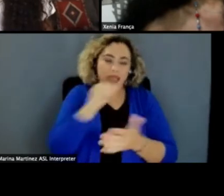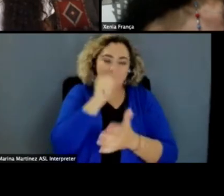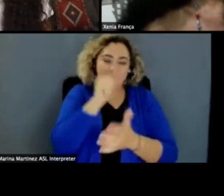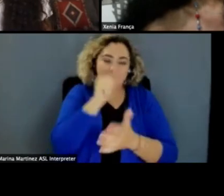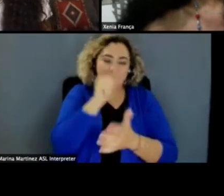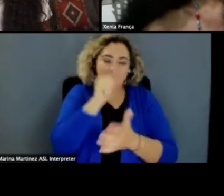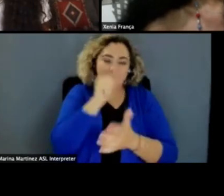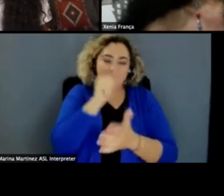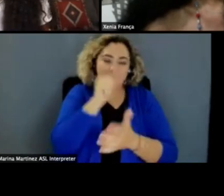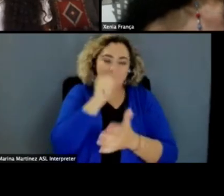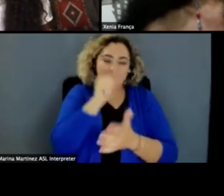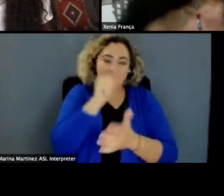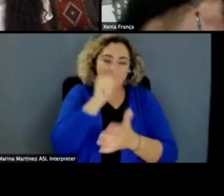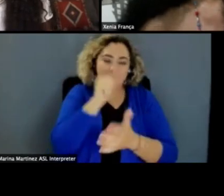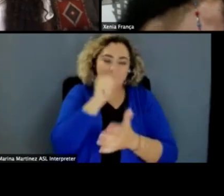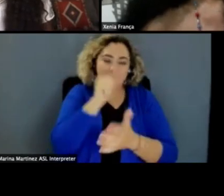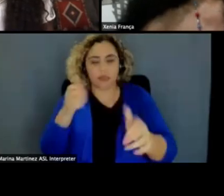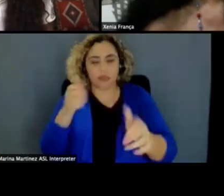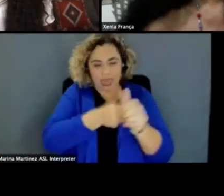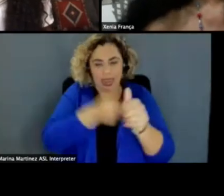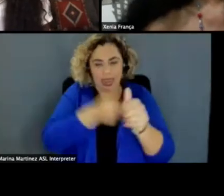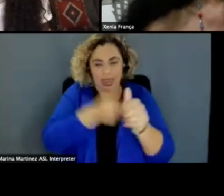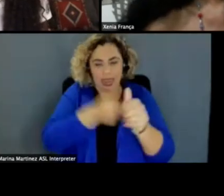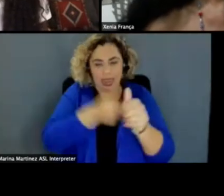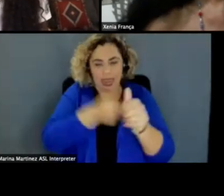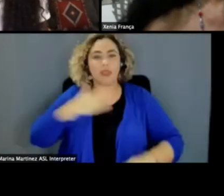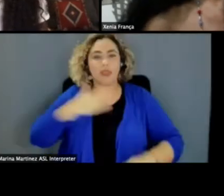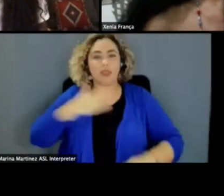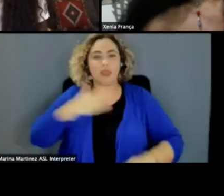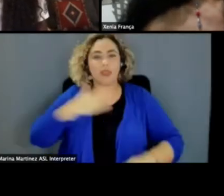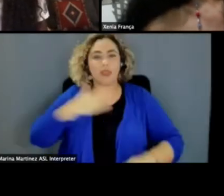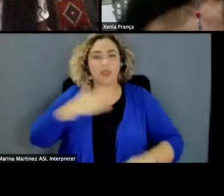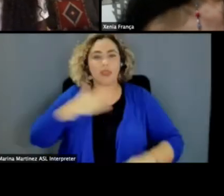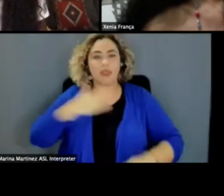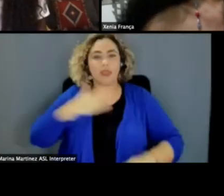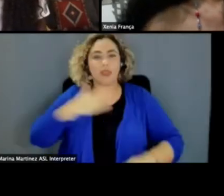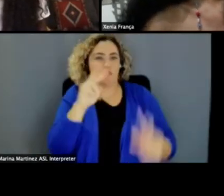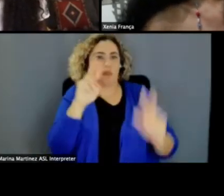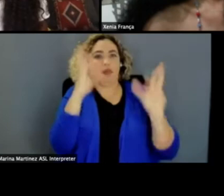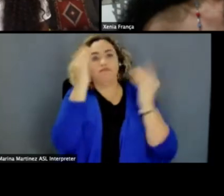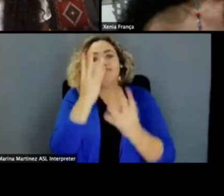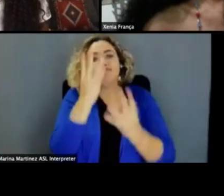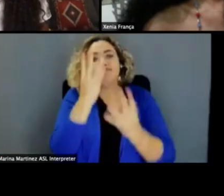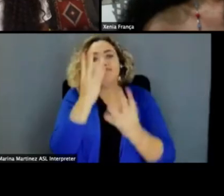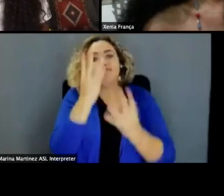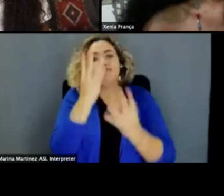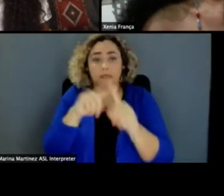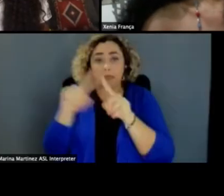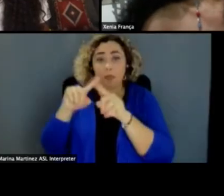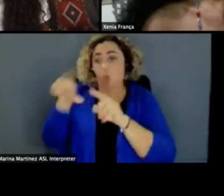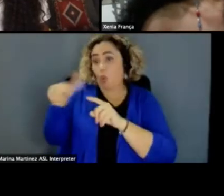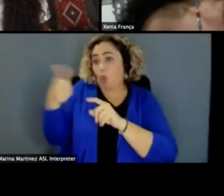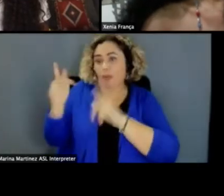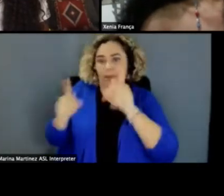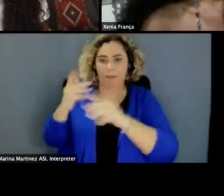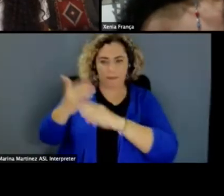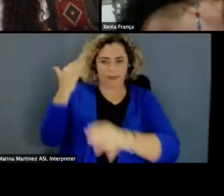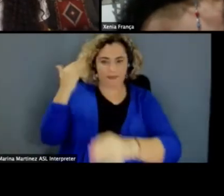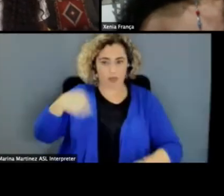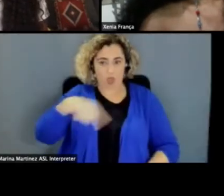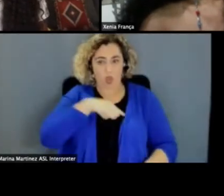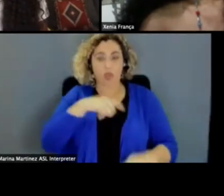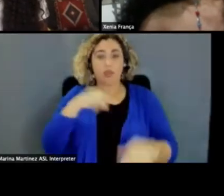voice to other people. Everyone has their own voice, and there have been many other peoples before us that had to